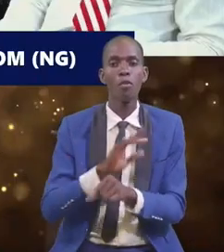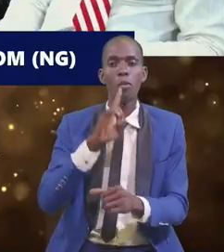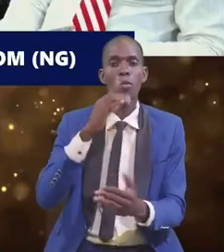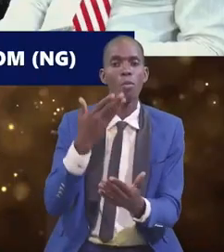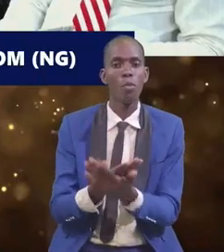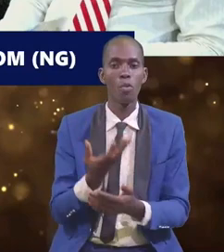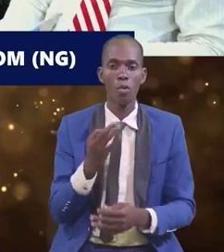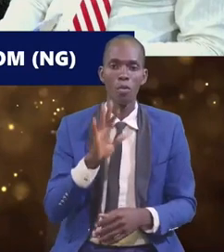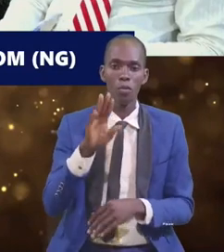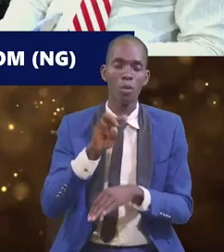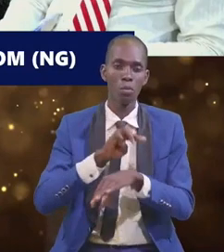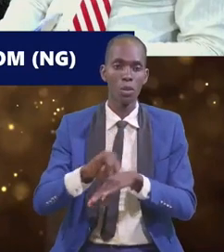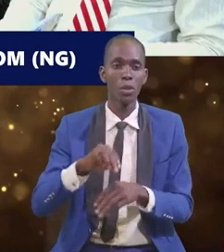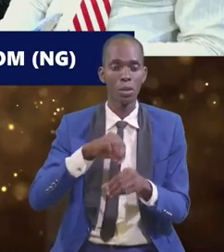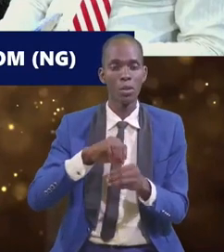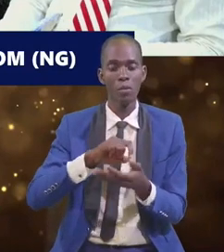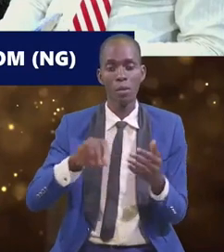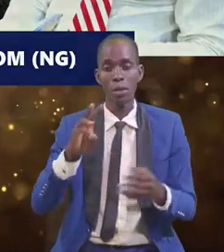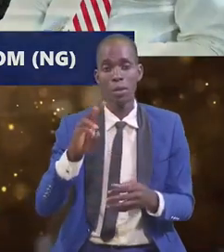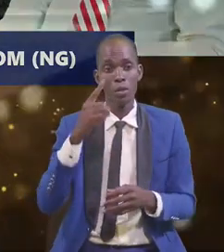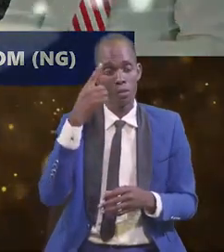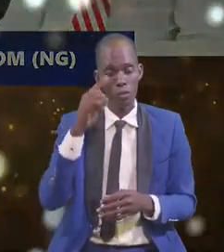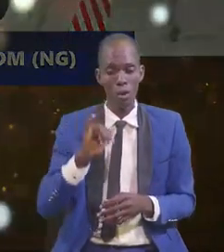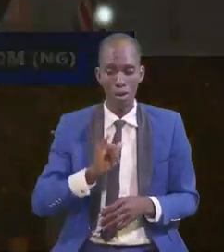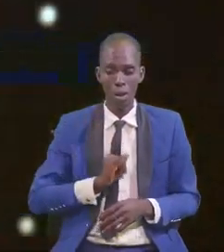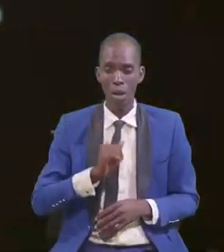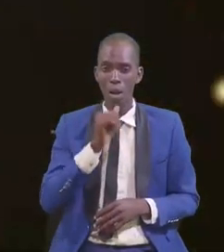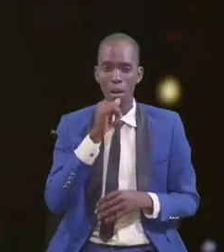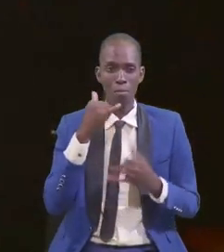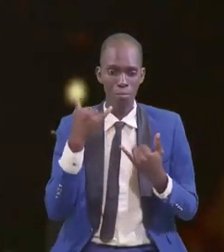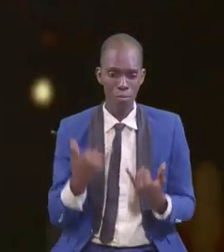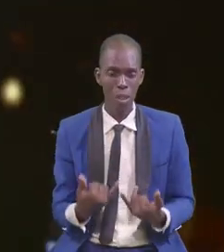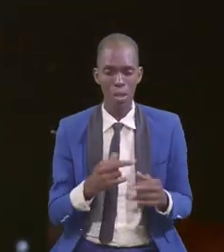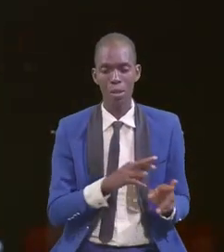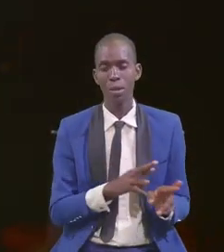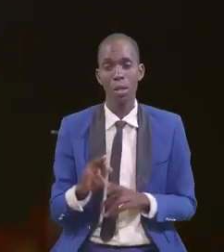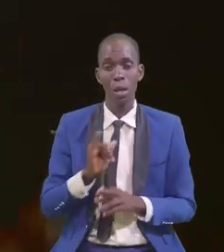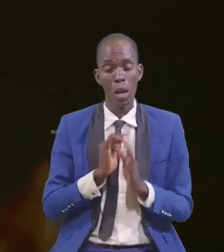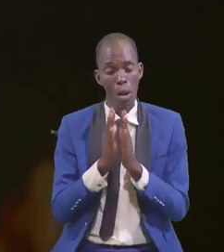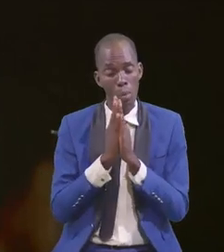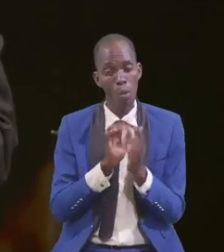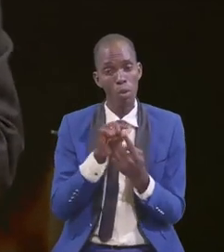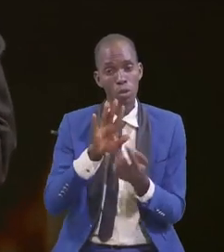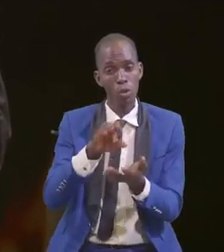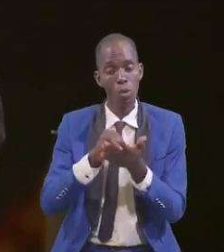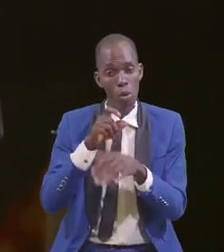In verse 6, for I am now ready. I pray when your time comes, you'll be